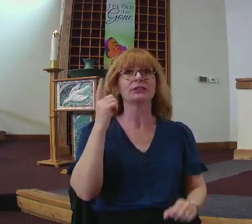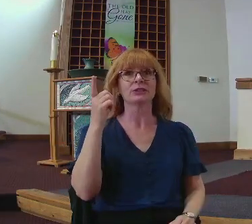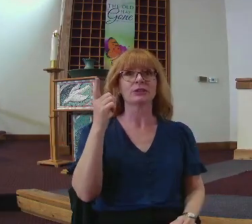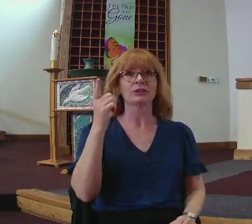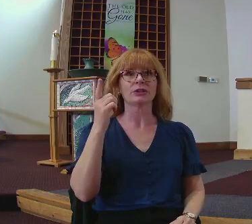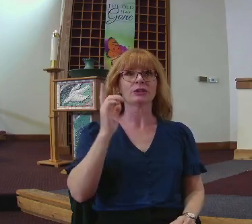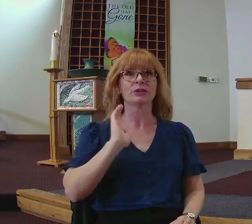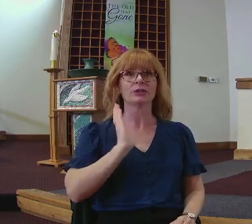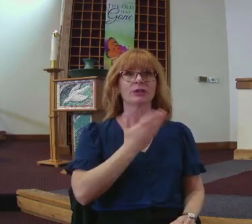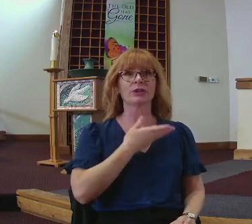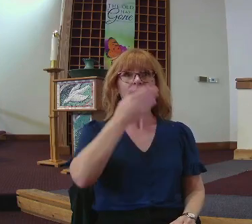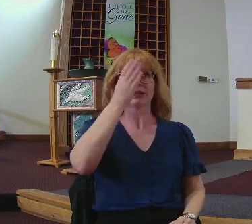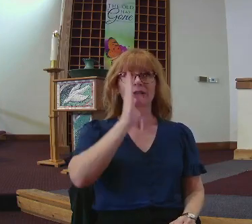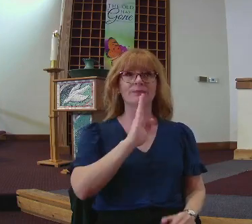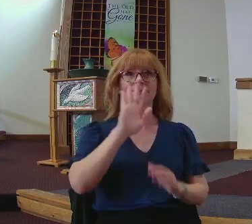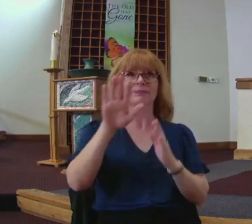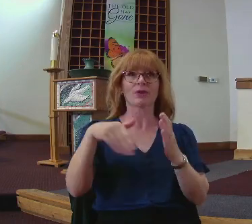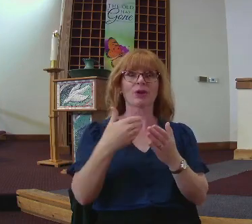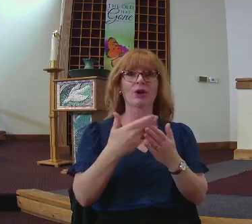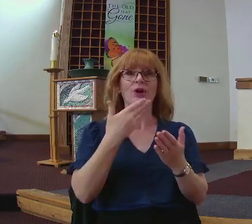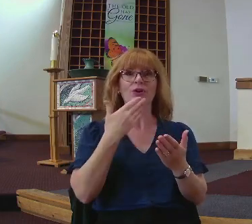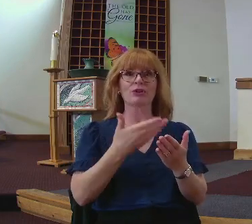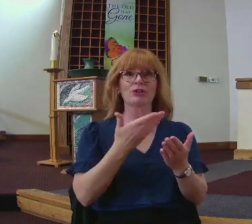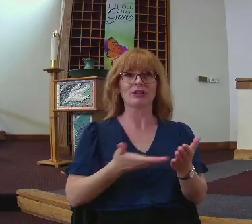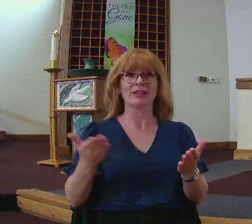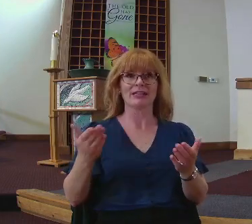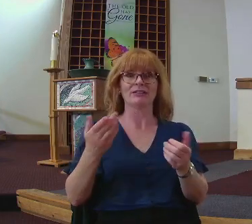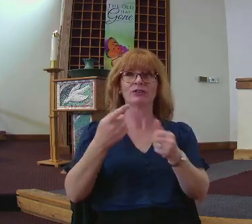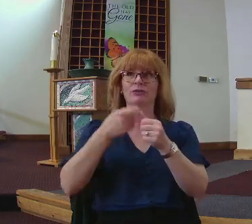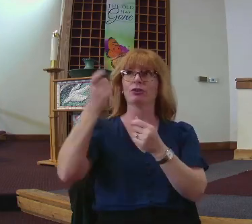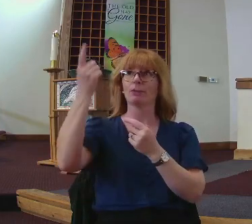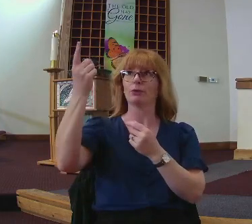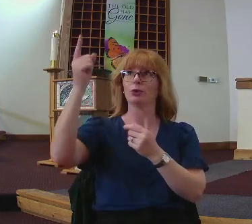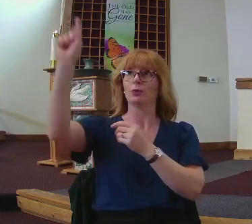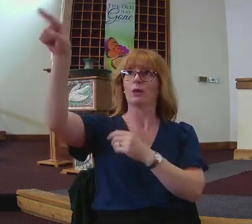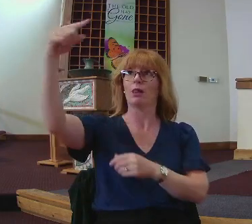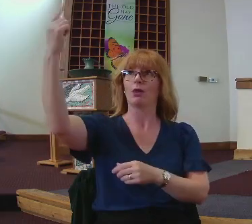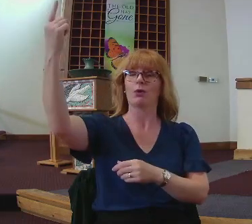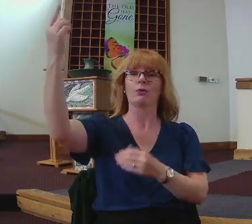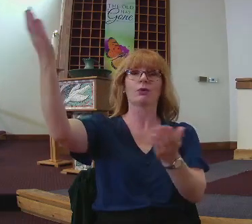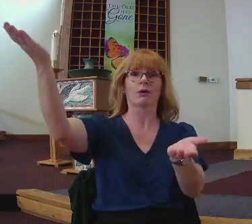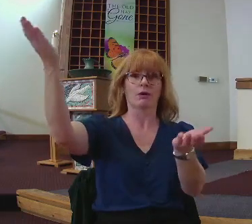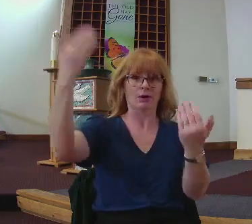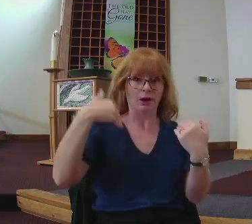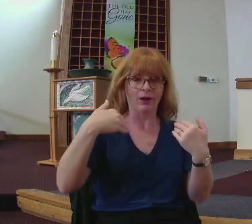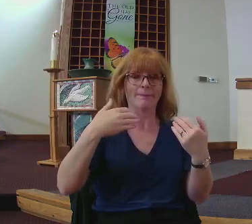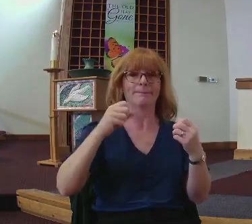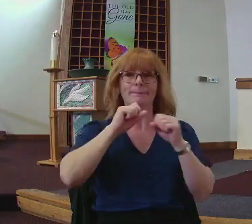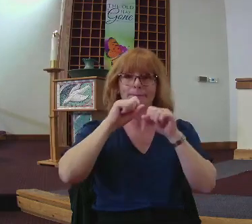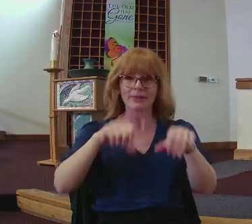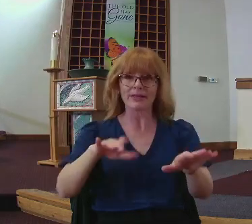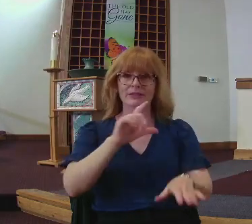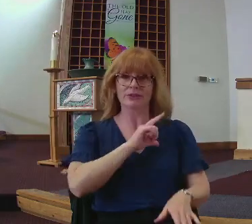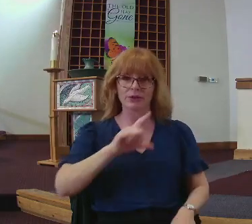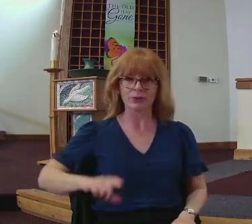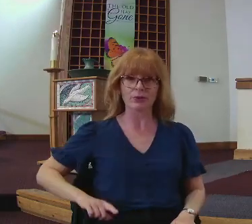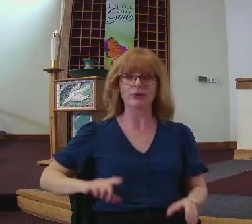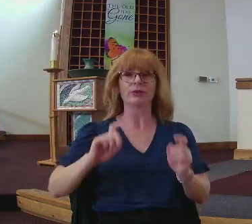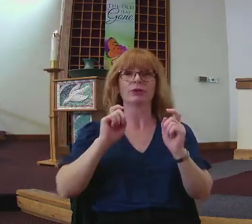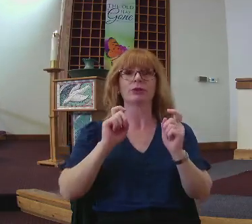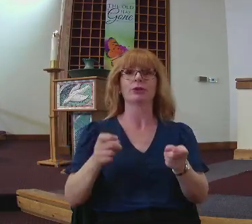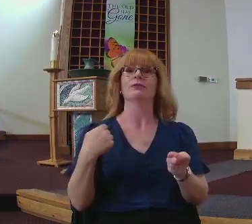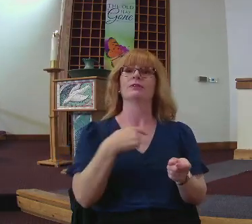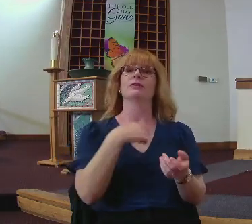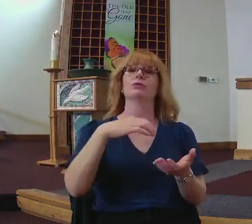are our God. All the good things come from you alone. Come, bless the Lord, who gives us a